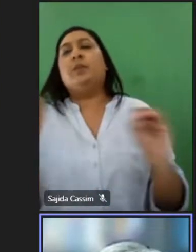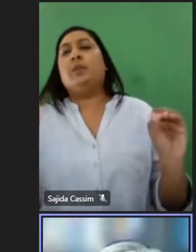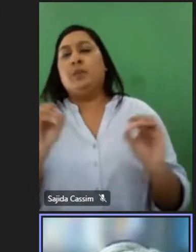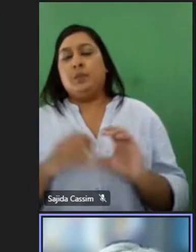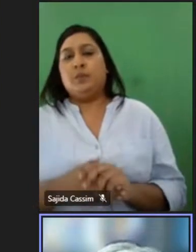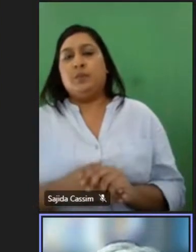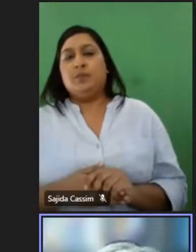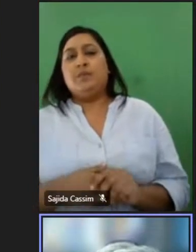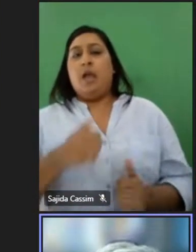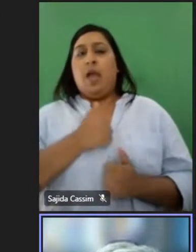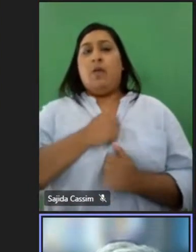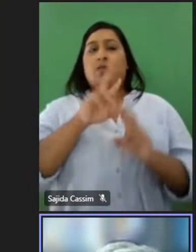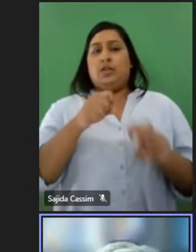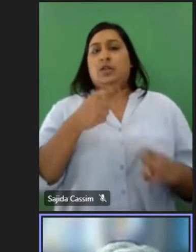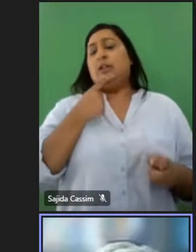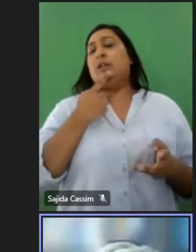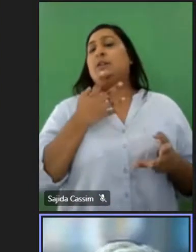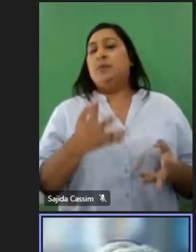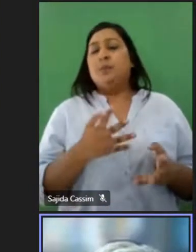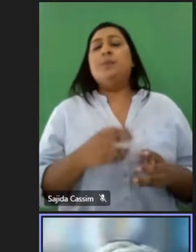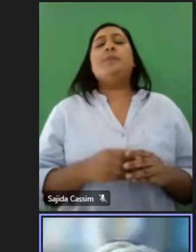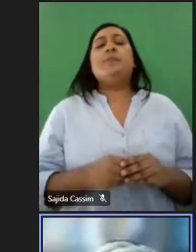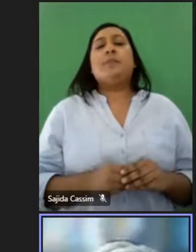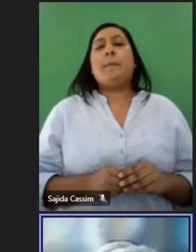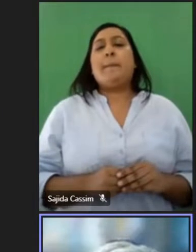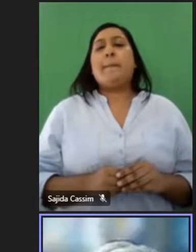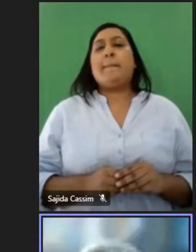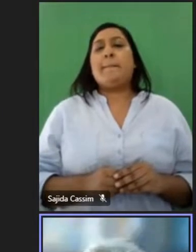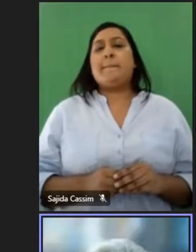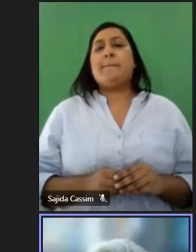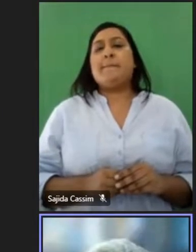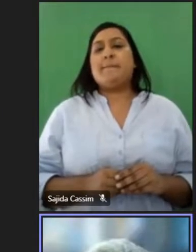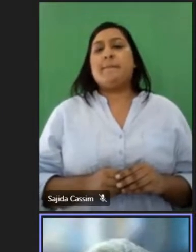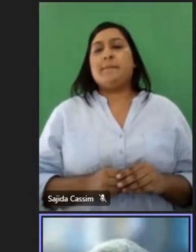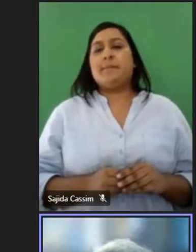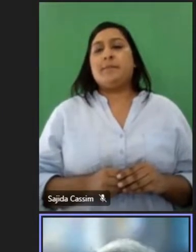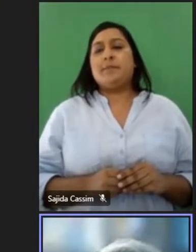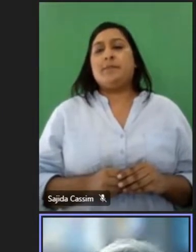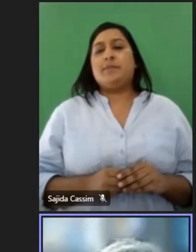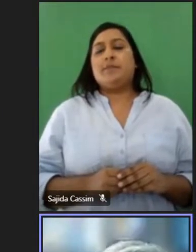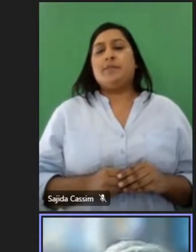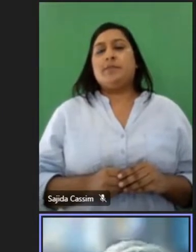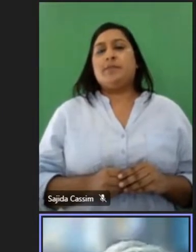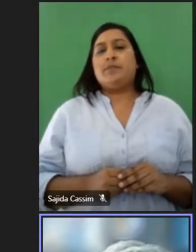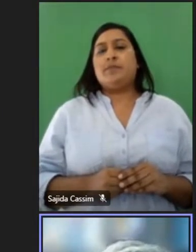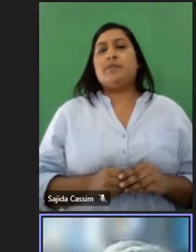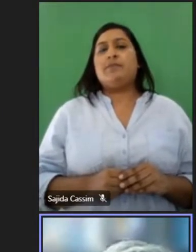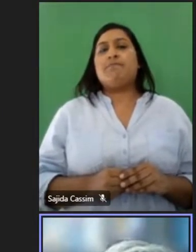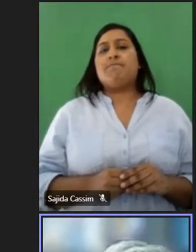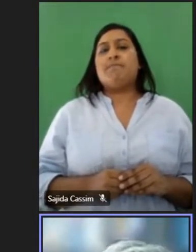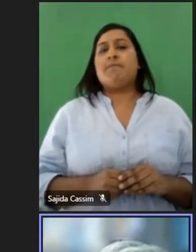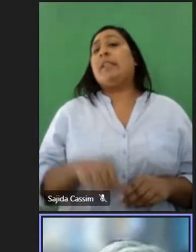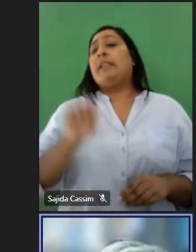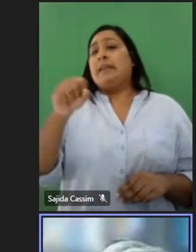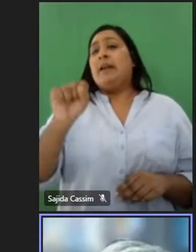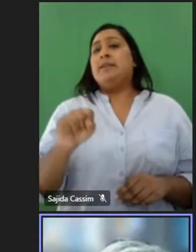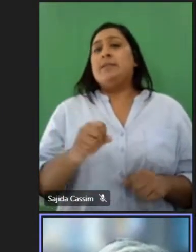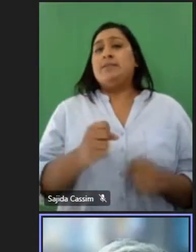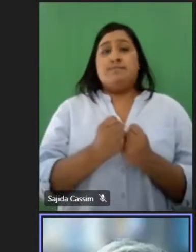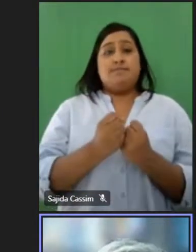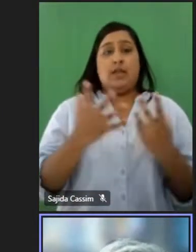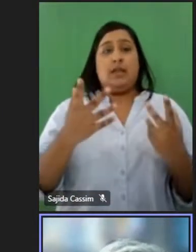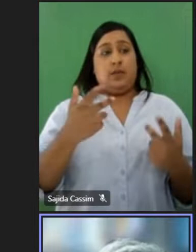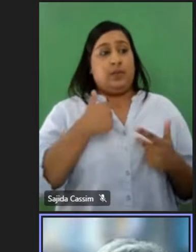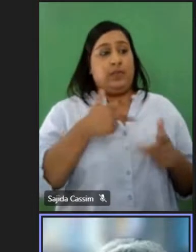indicate. So while a lot of claims have been made about the data-driven response